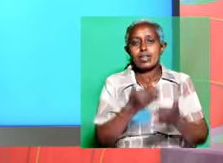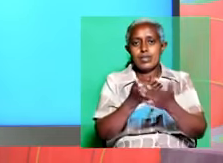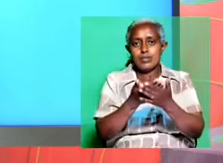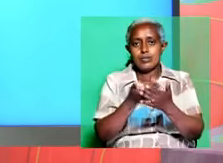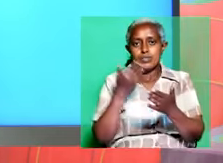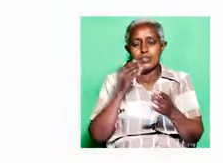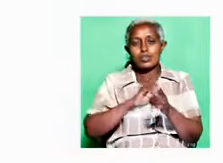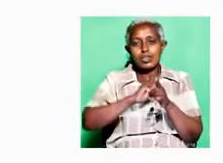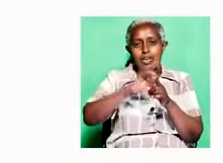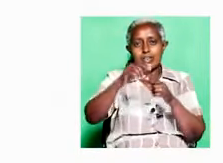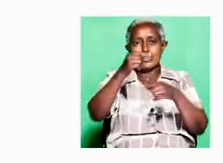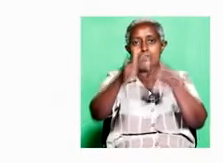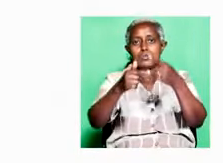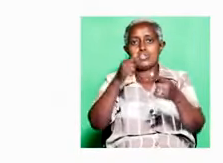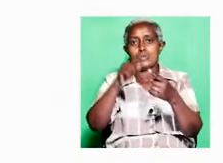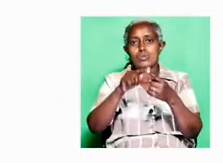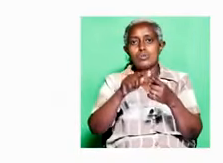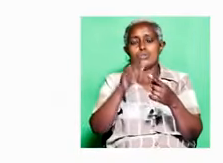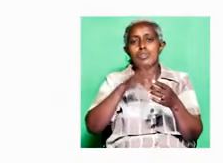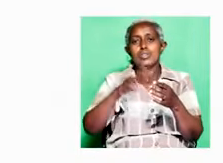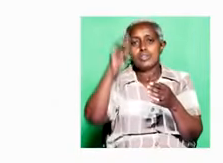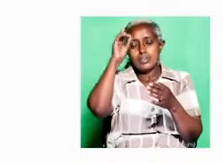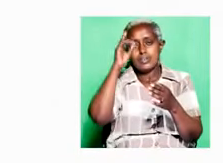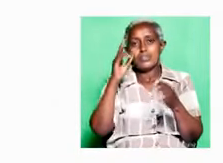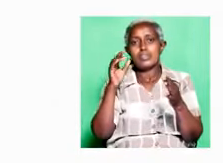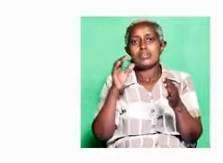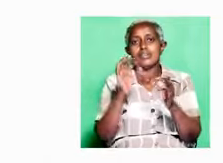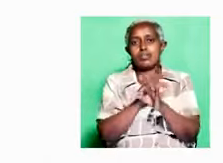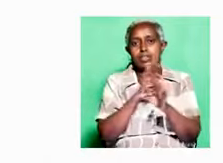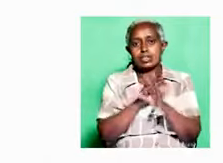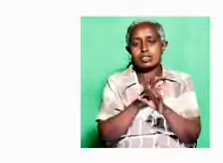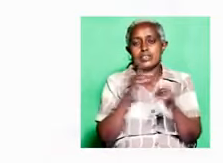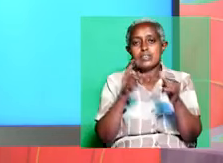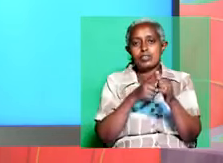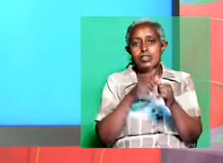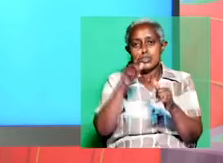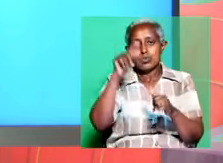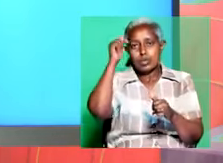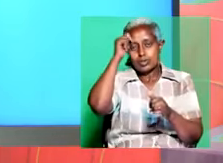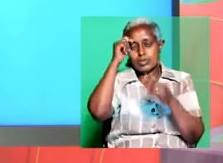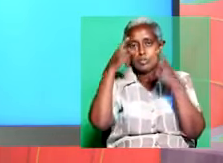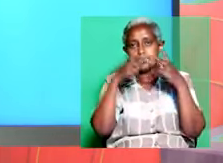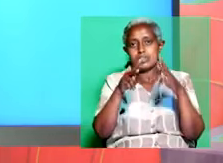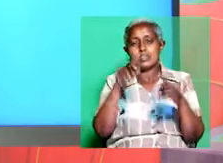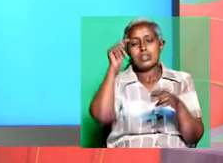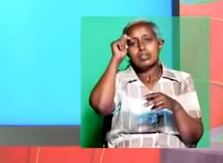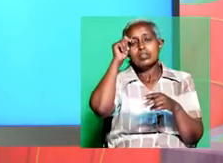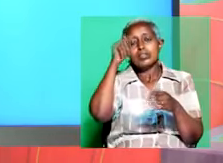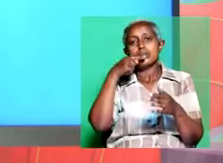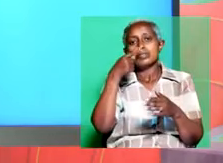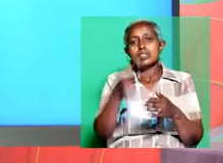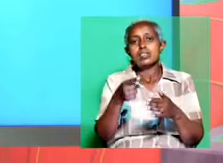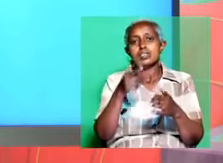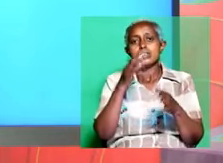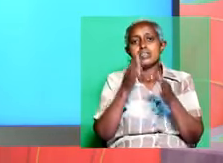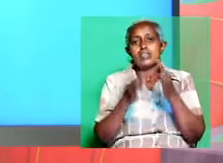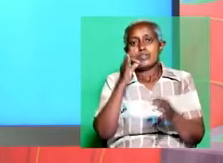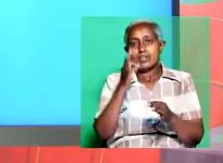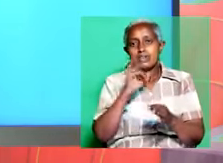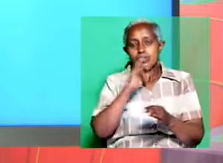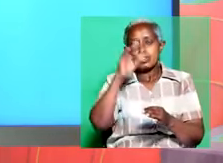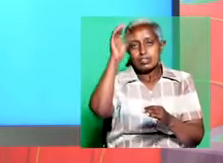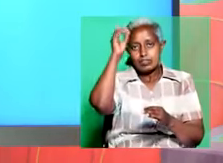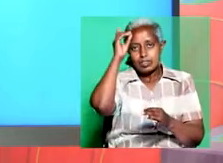Before directly going to deriving combination function, first let's see one theorem. A theorem says if f is